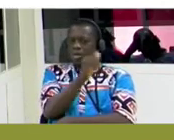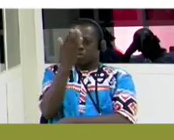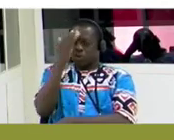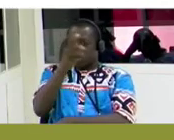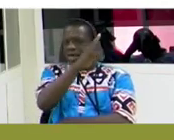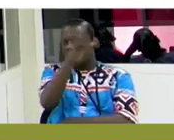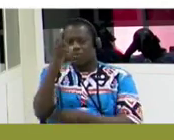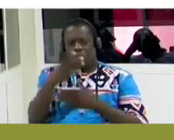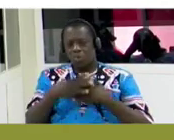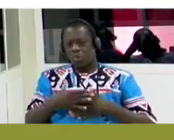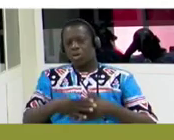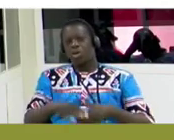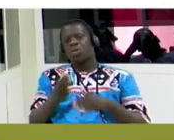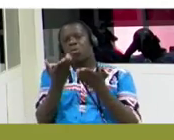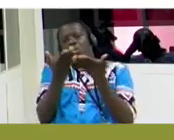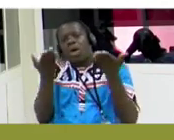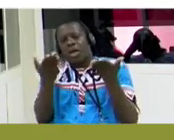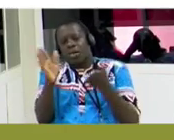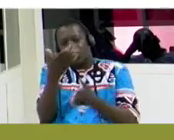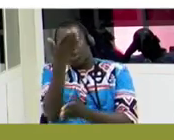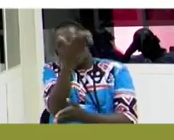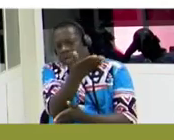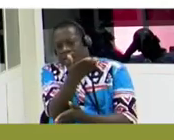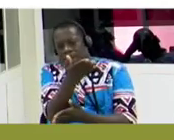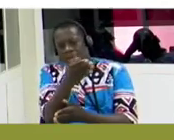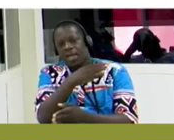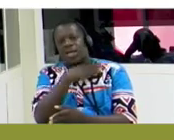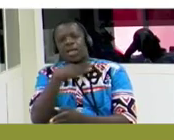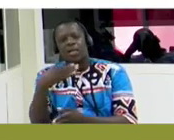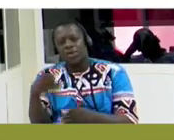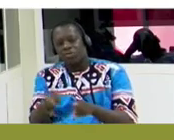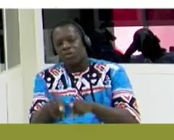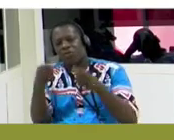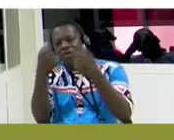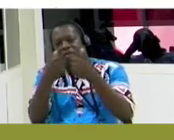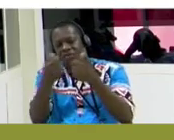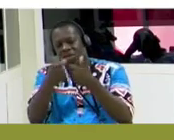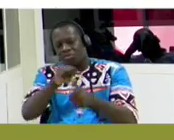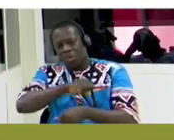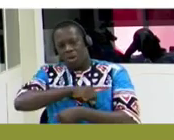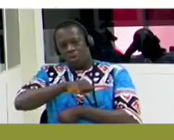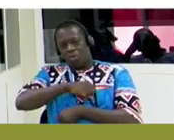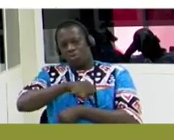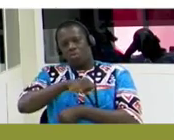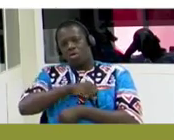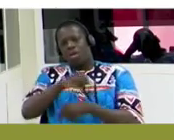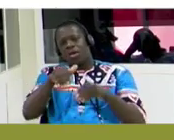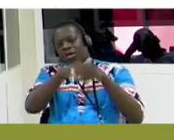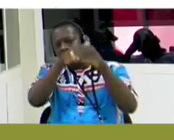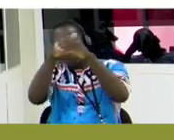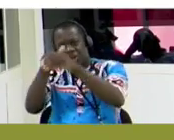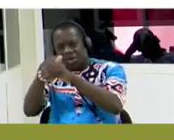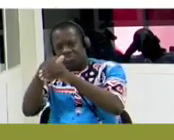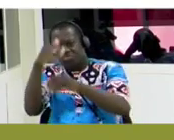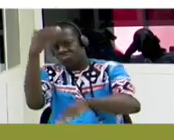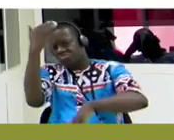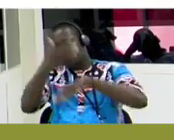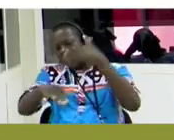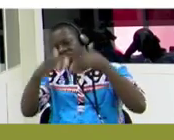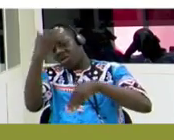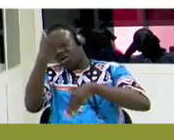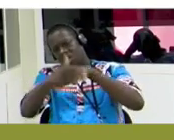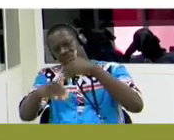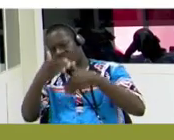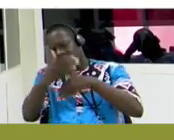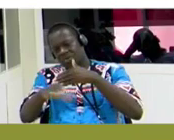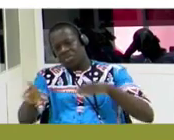be going there to kill my own comrades? That's why I turned back and go to the guard room. I never participated. And